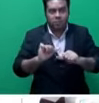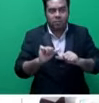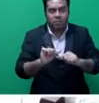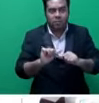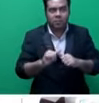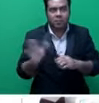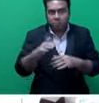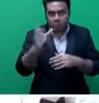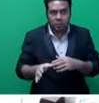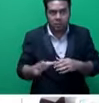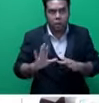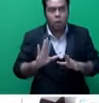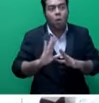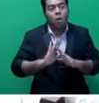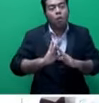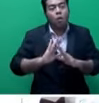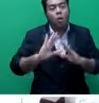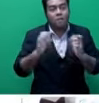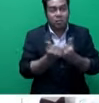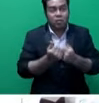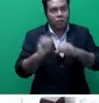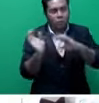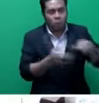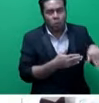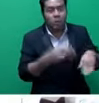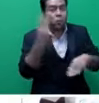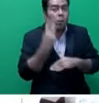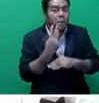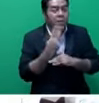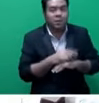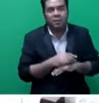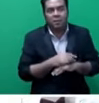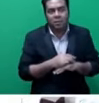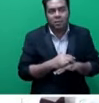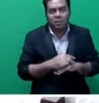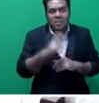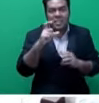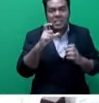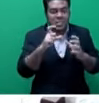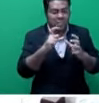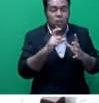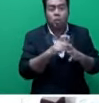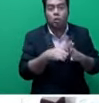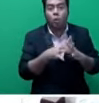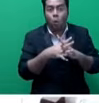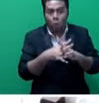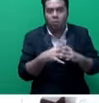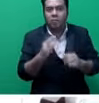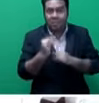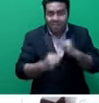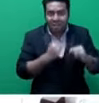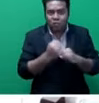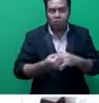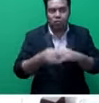Disappearance, Convention on Elimination of All Forms of Discrimination Against Women, or CEDAW as it's called, International